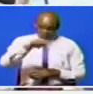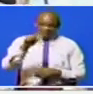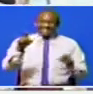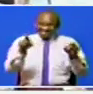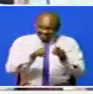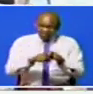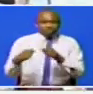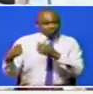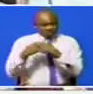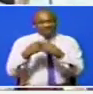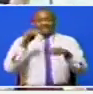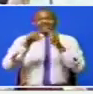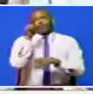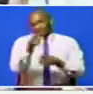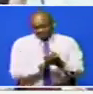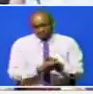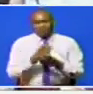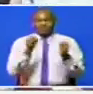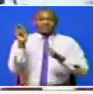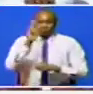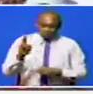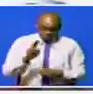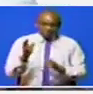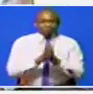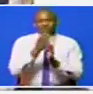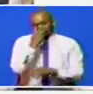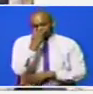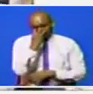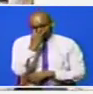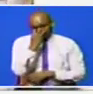same to challenge the election of Uhuru Kenyatta and William Ruto. Duncan.